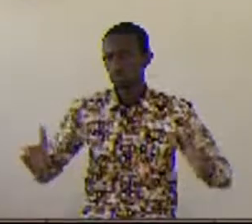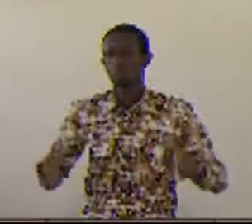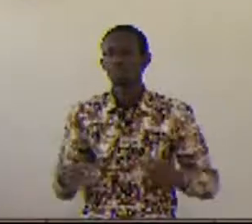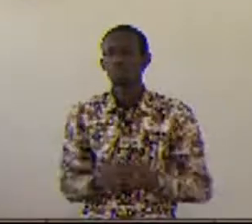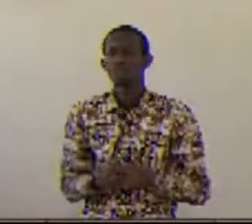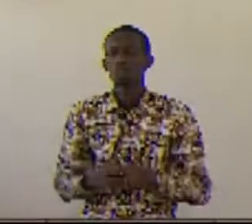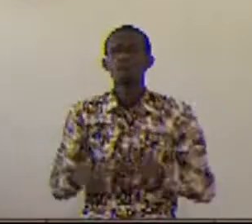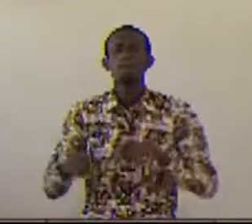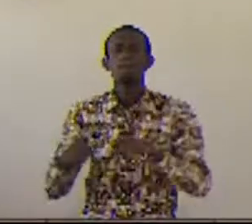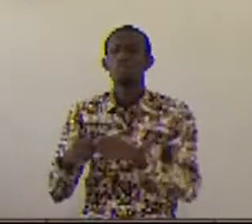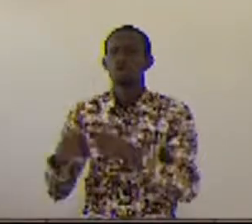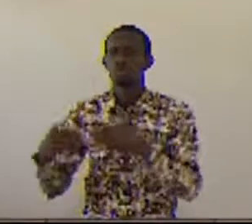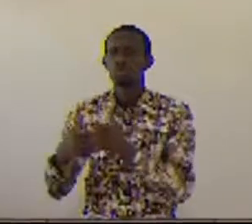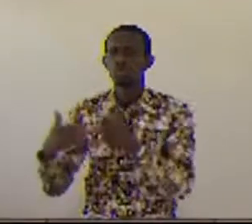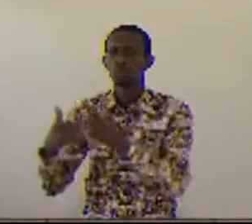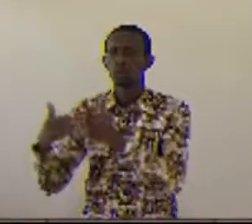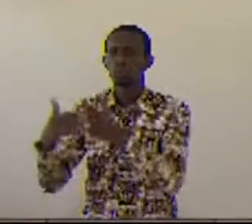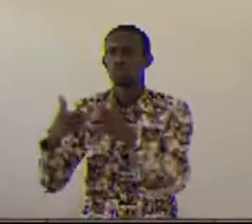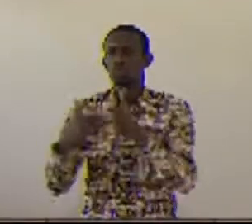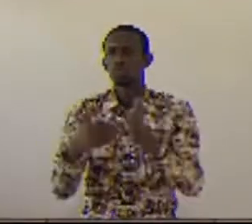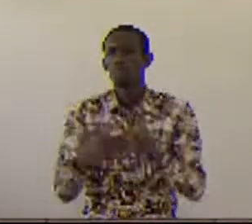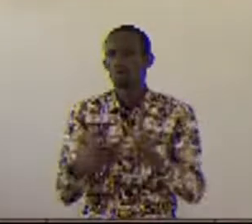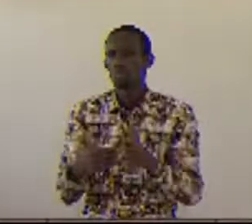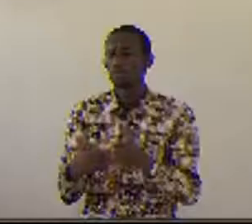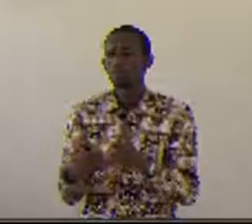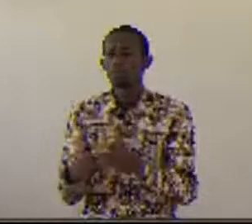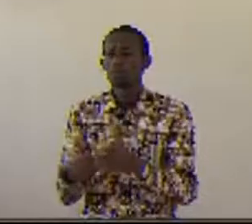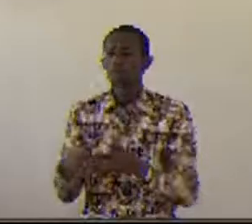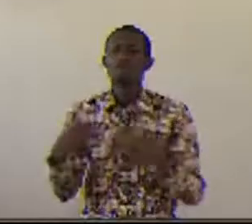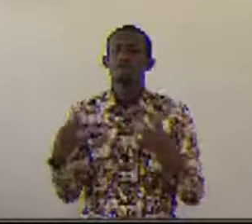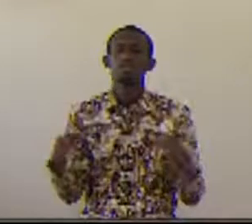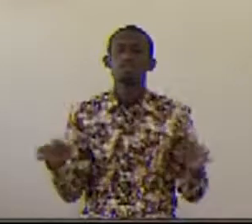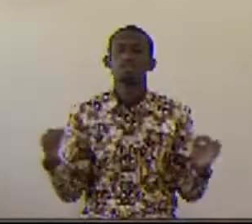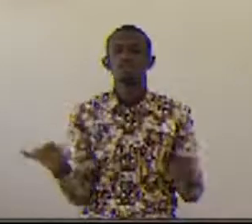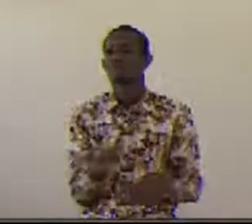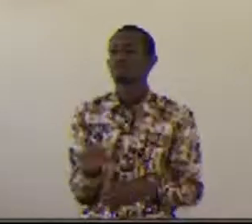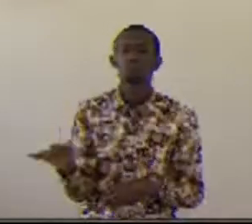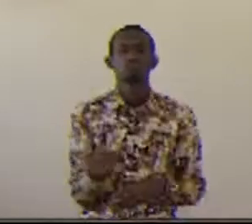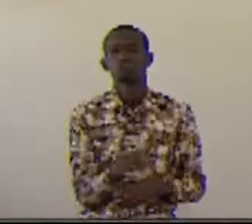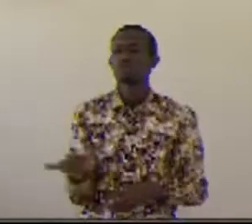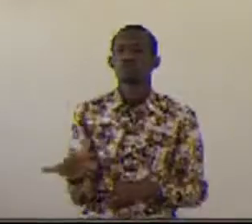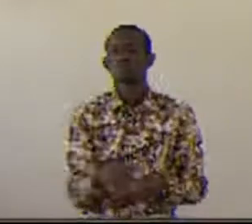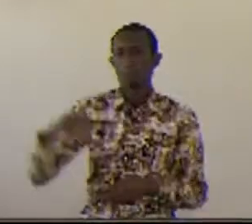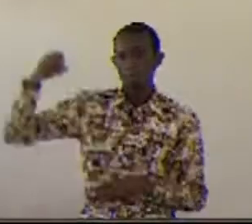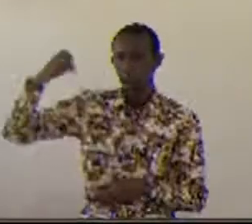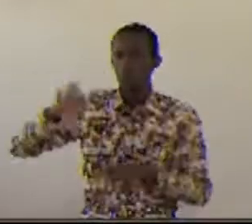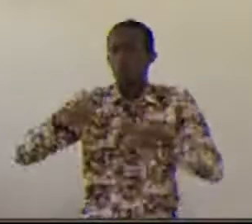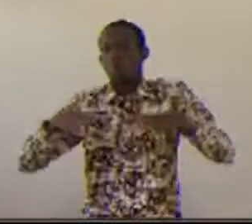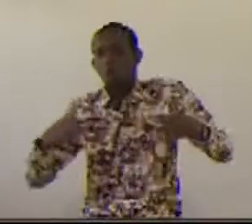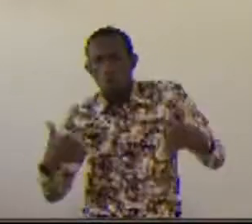will block the free movement or reduce the free movement of electrons, the delocalized electrons,